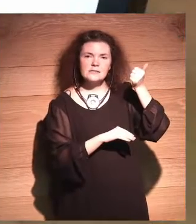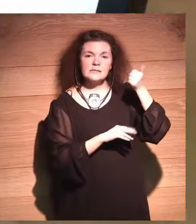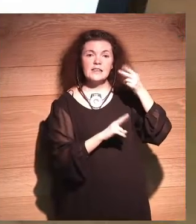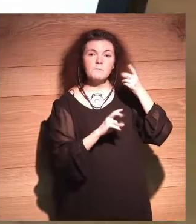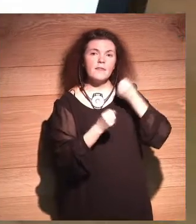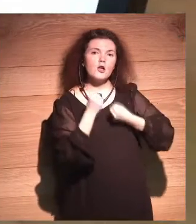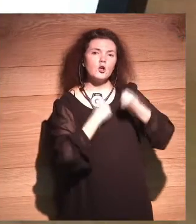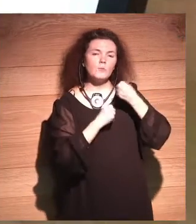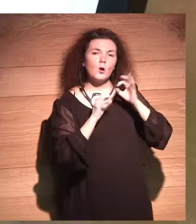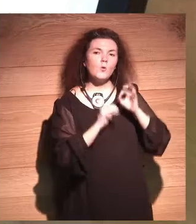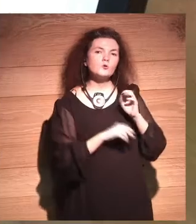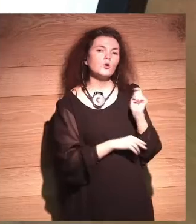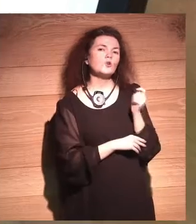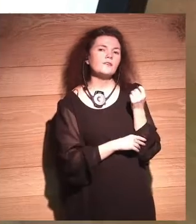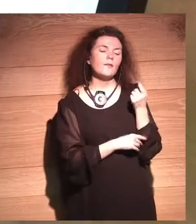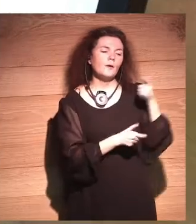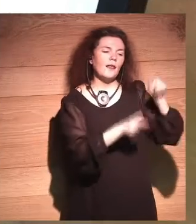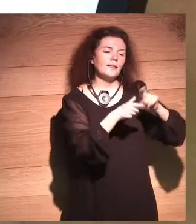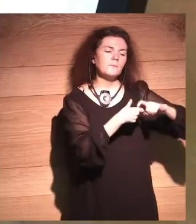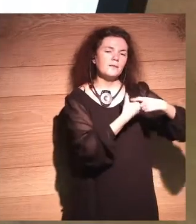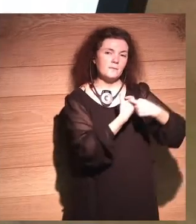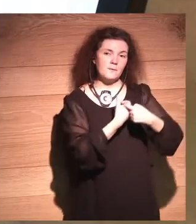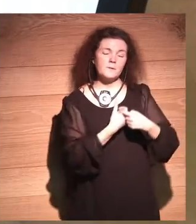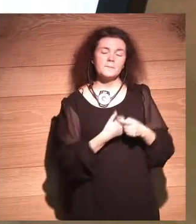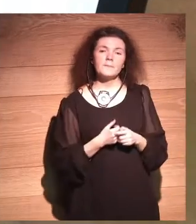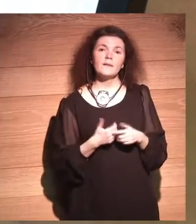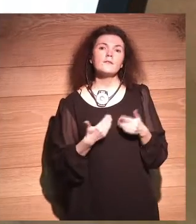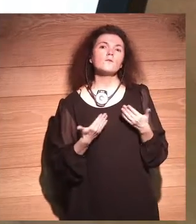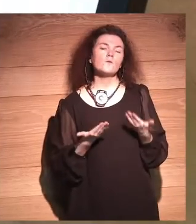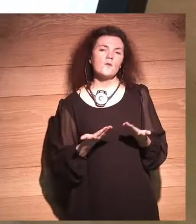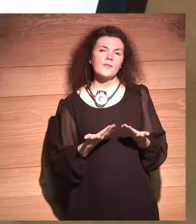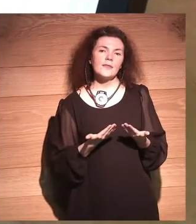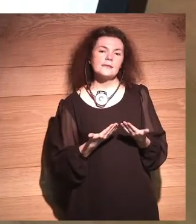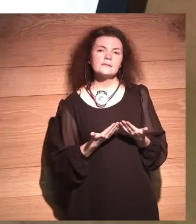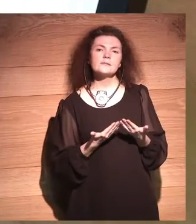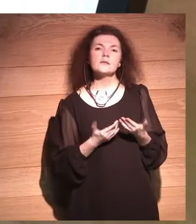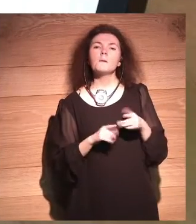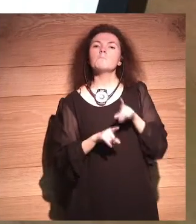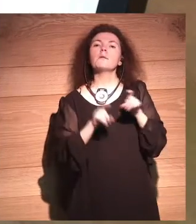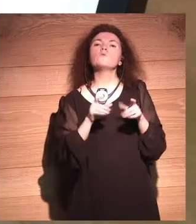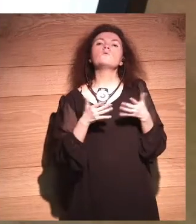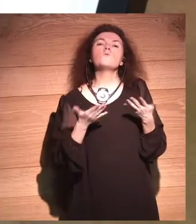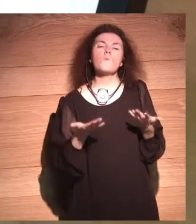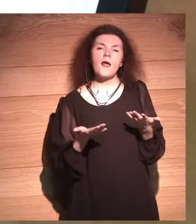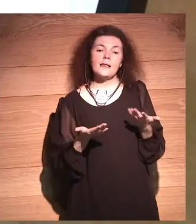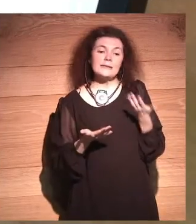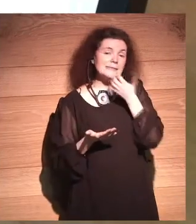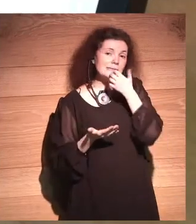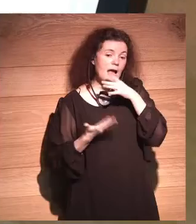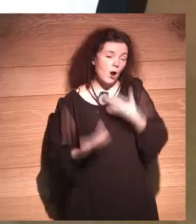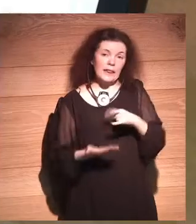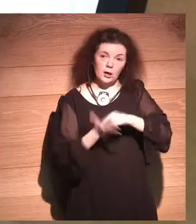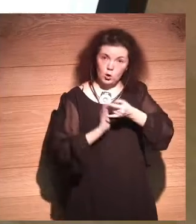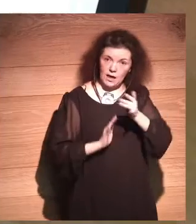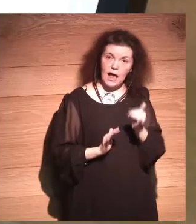most. So I think that the question is, what does that mean today, given that we have the technology to go beyond a world in which we